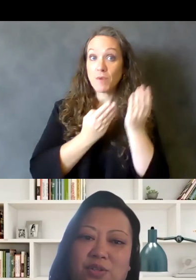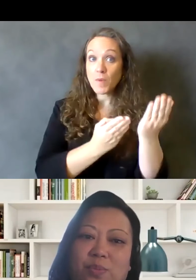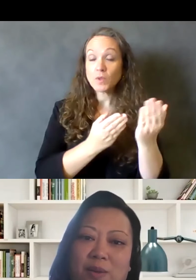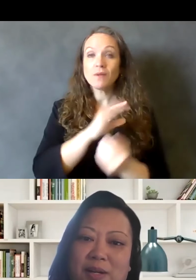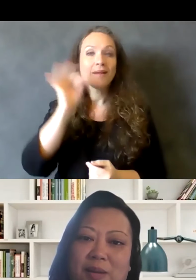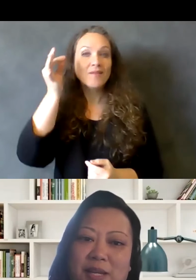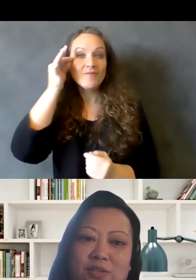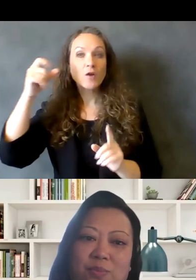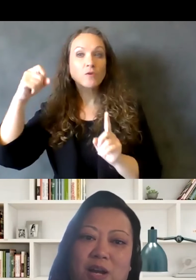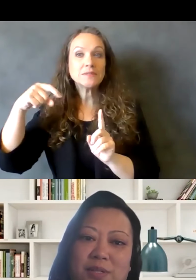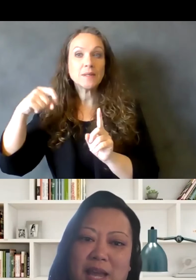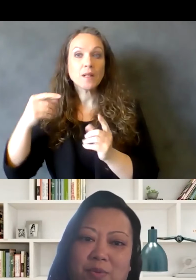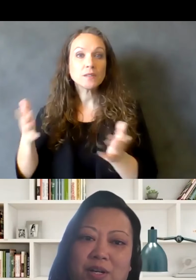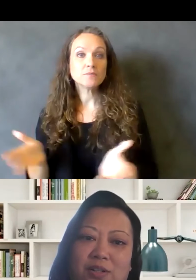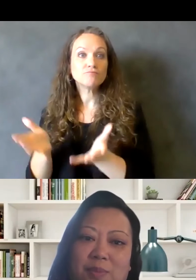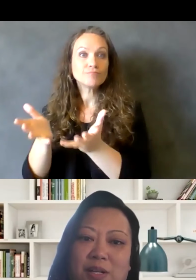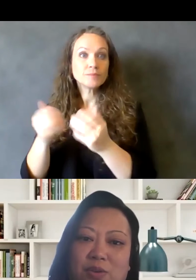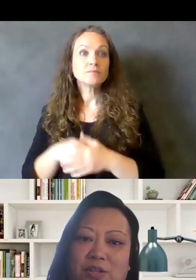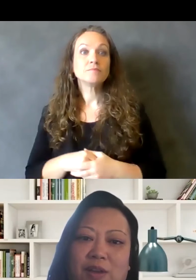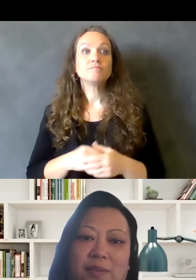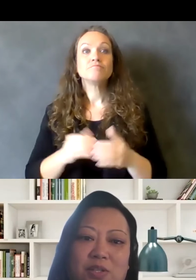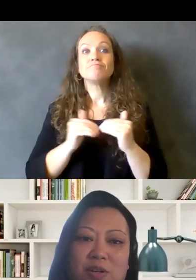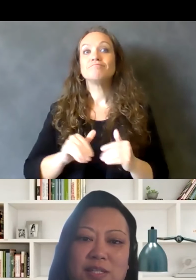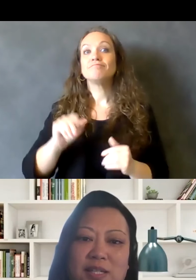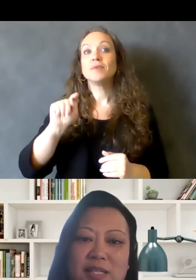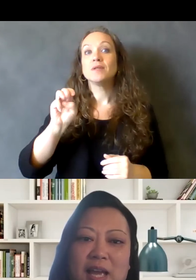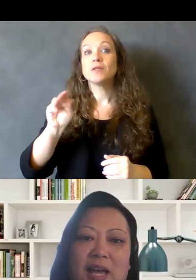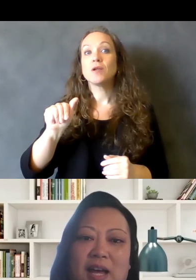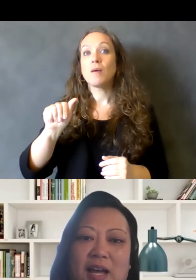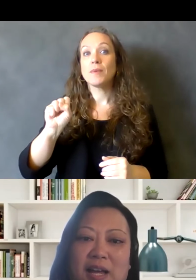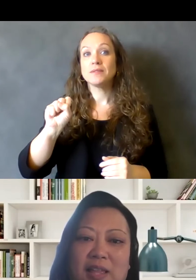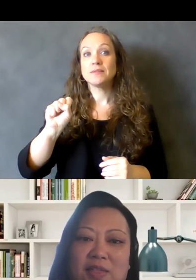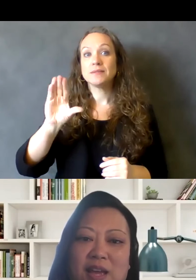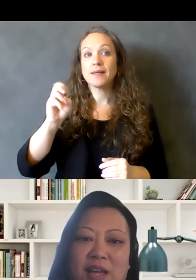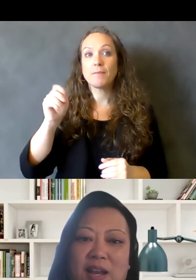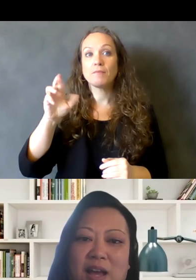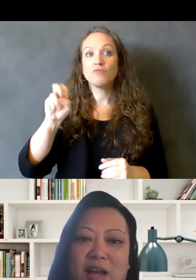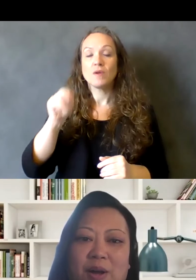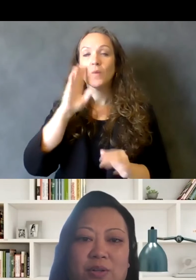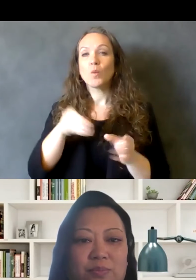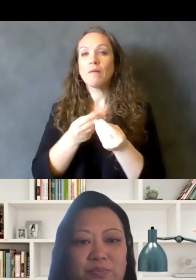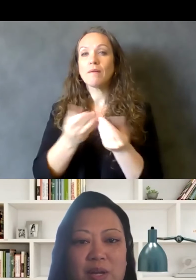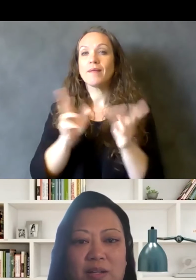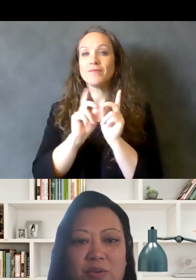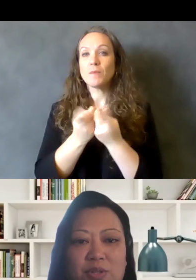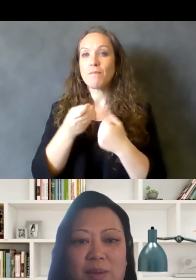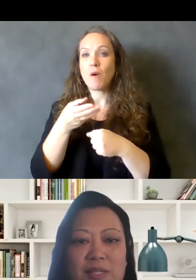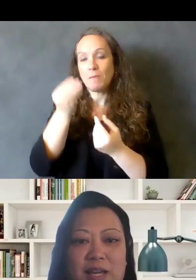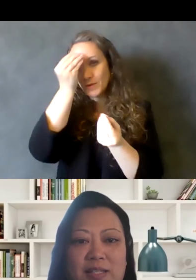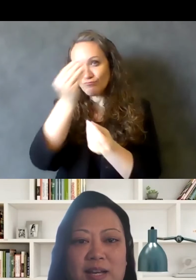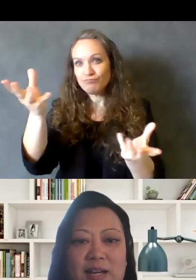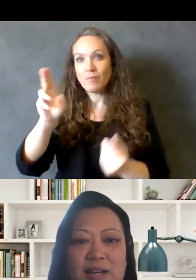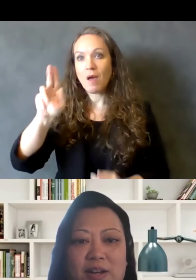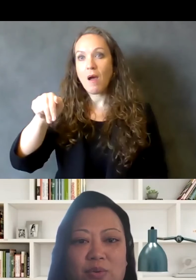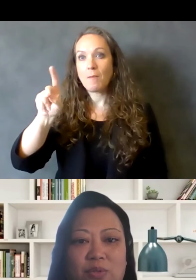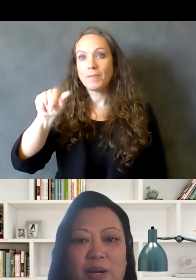and also departmental updates from Thomas Cameron, our Deputy Director of Admin Services. And then I'll also